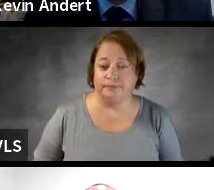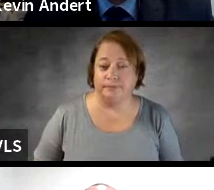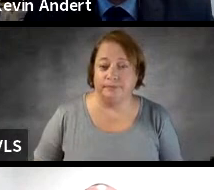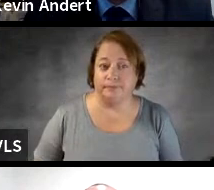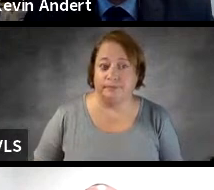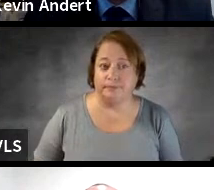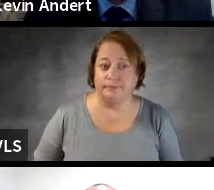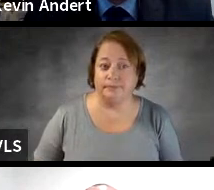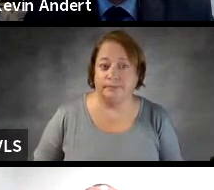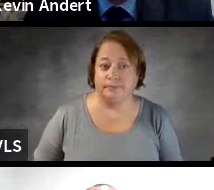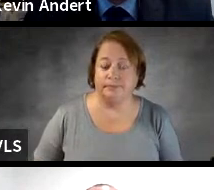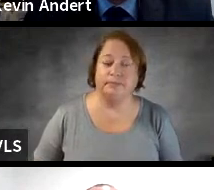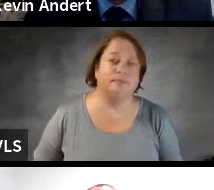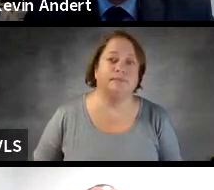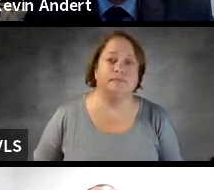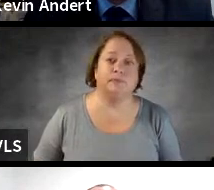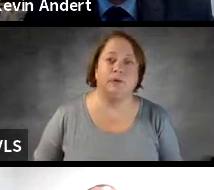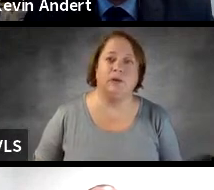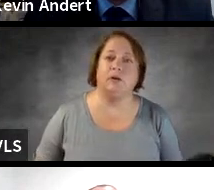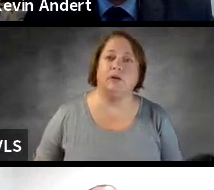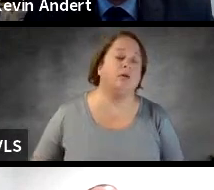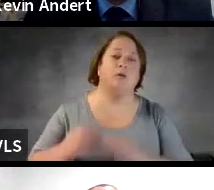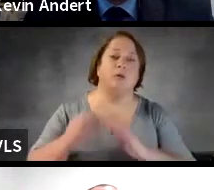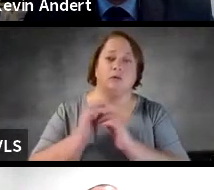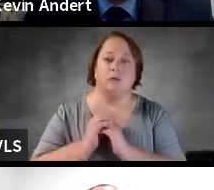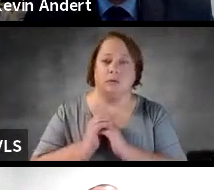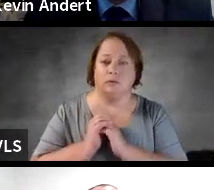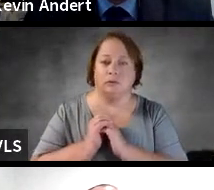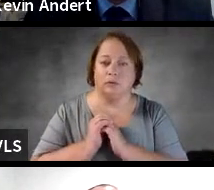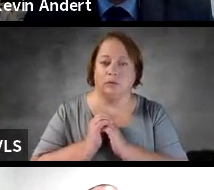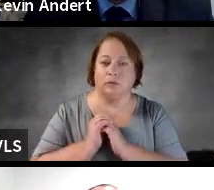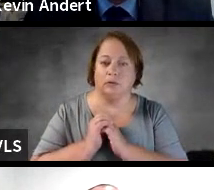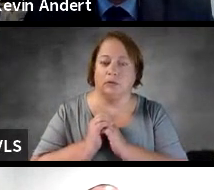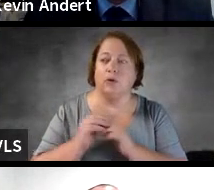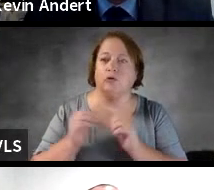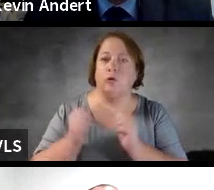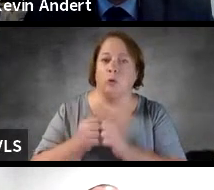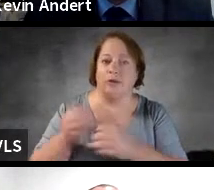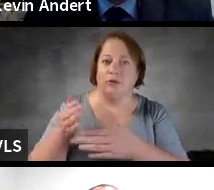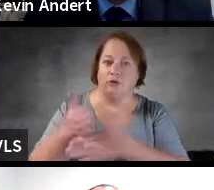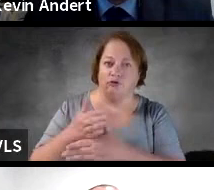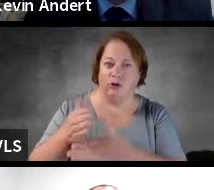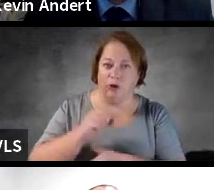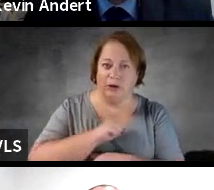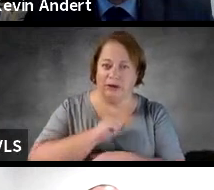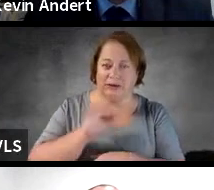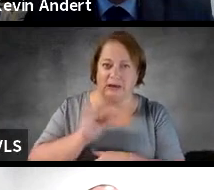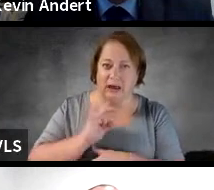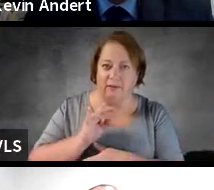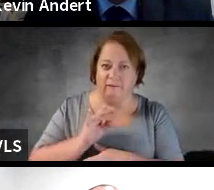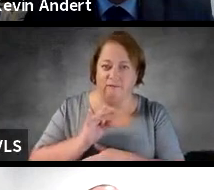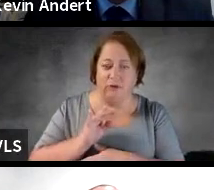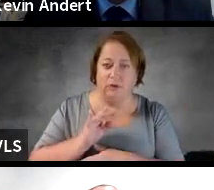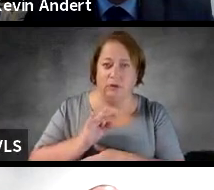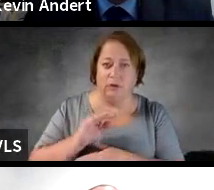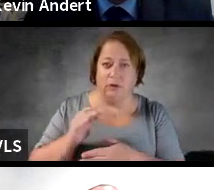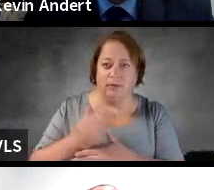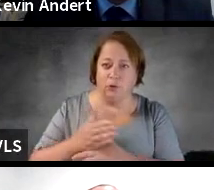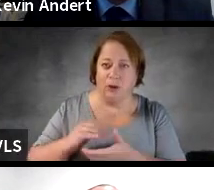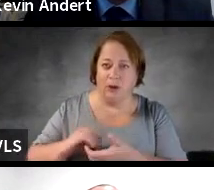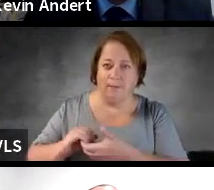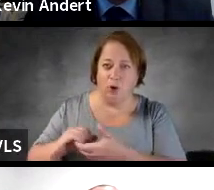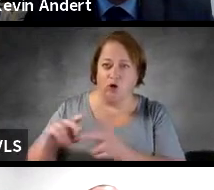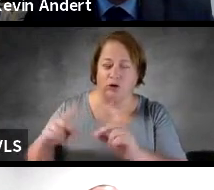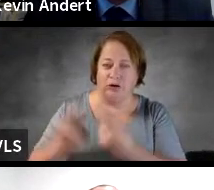Go ahead. So with regards to shared staff between partner districts,